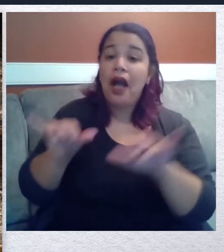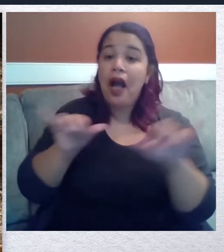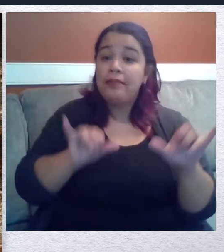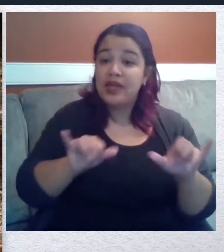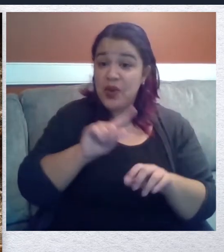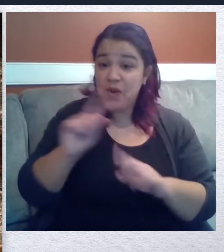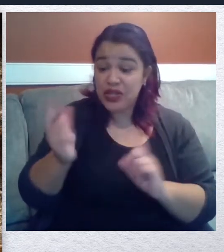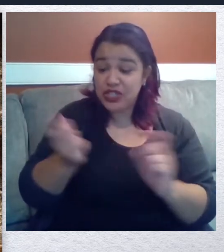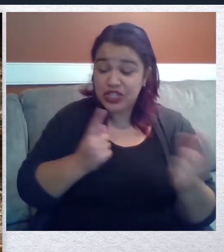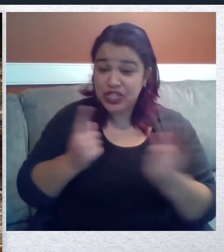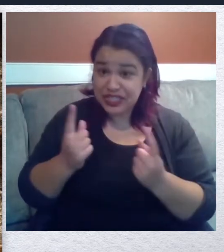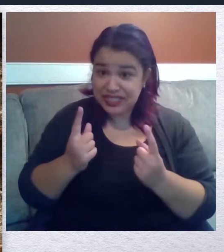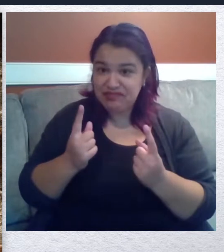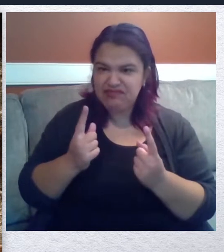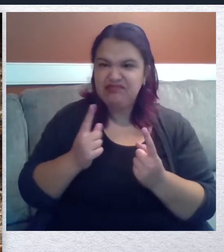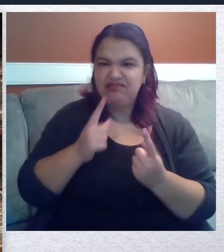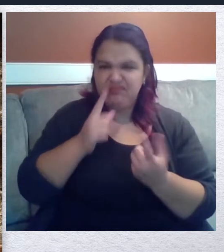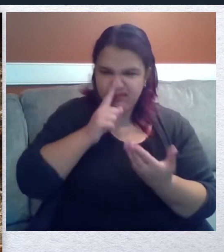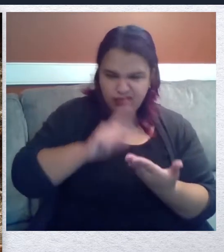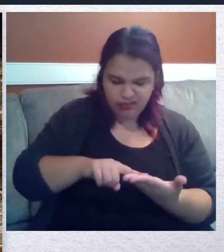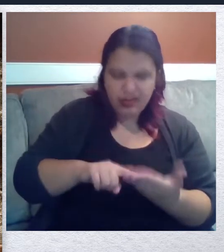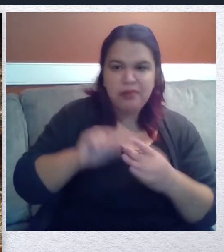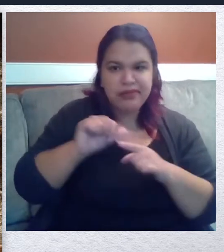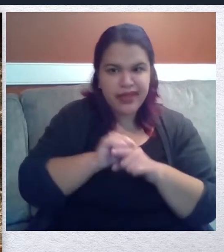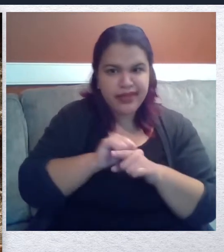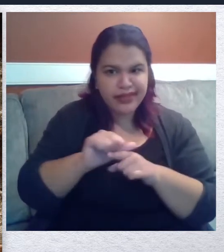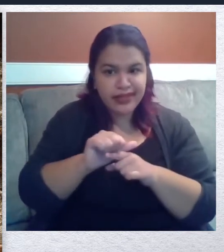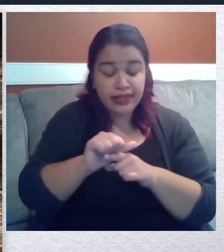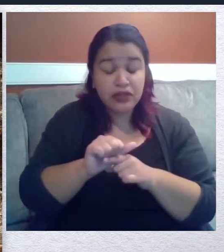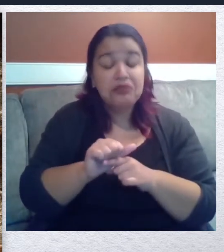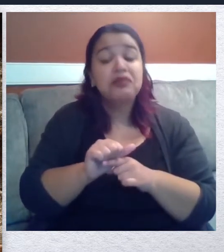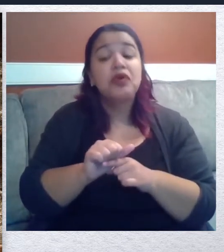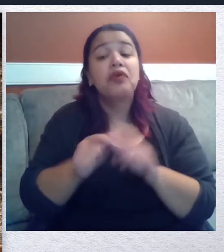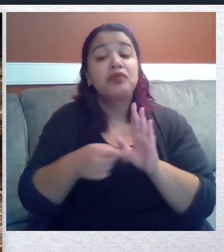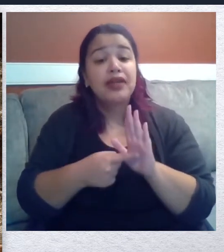question is, tell us why you would be a great fit for this position.